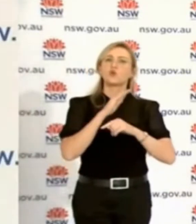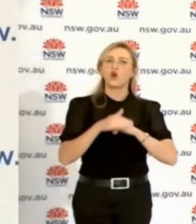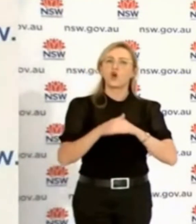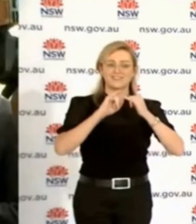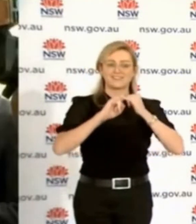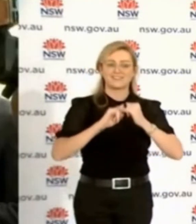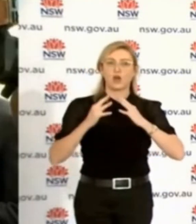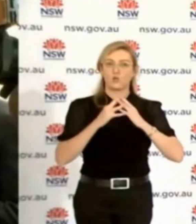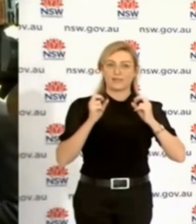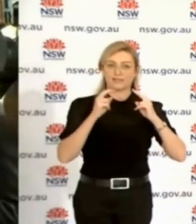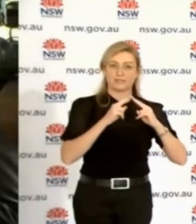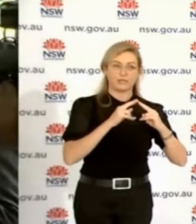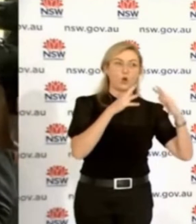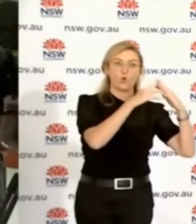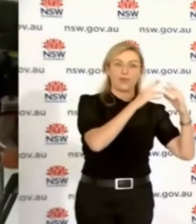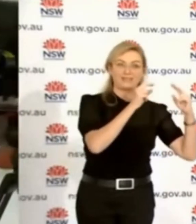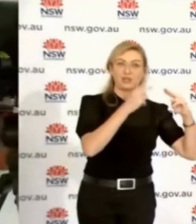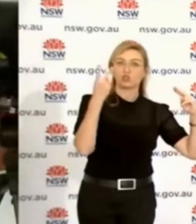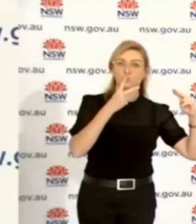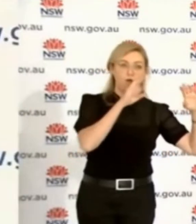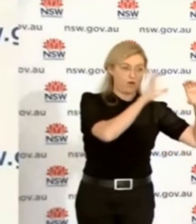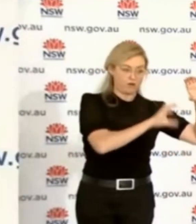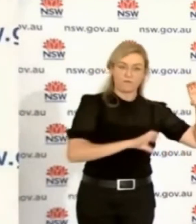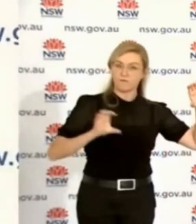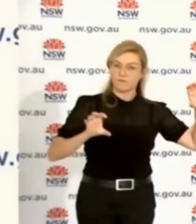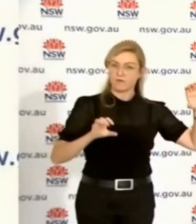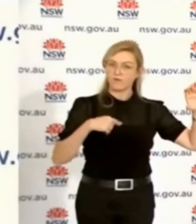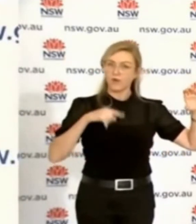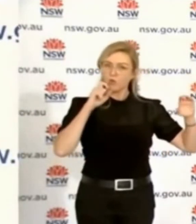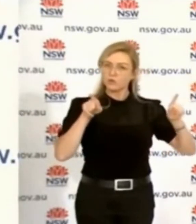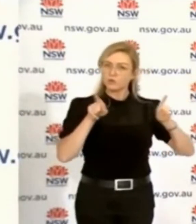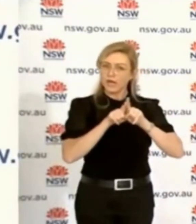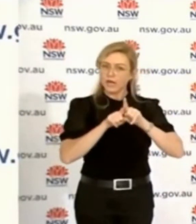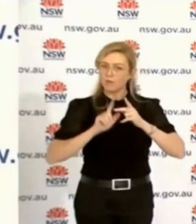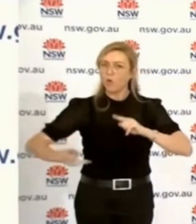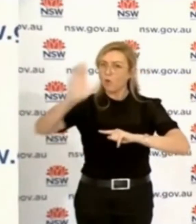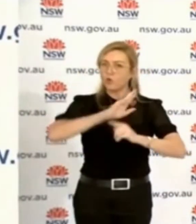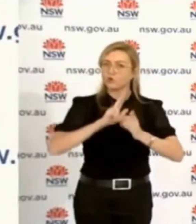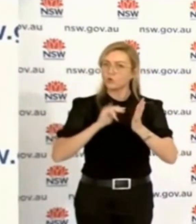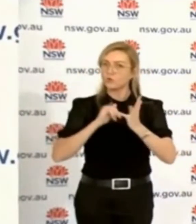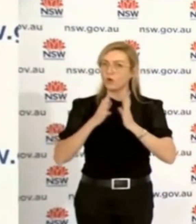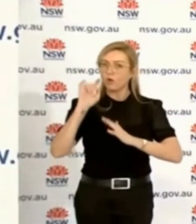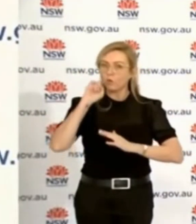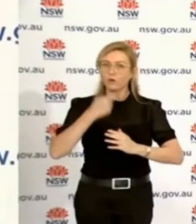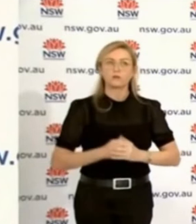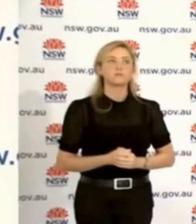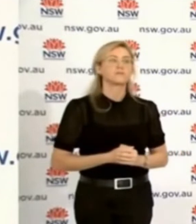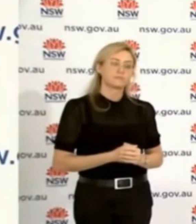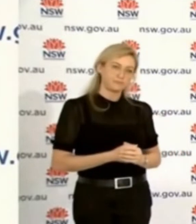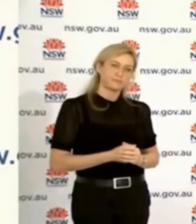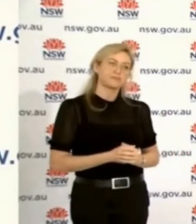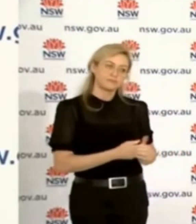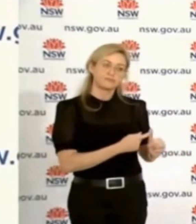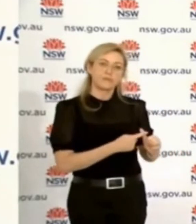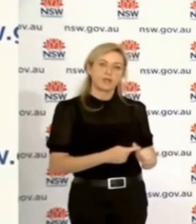get the same freedoms that the rest of the state gets? Because what we've said, and as the Premier's pointed out, which is in the National Plan